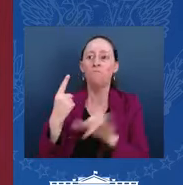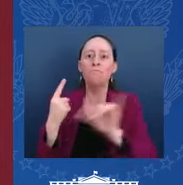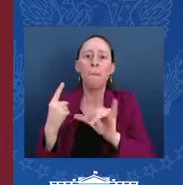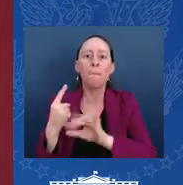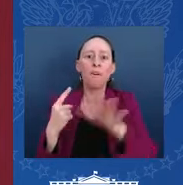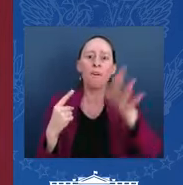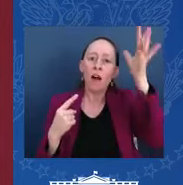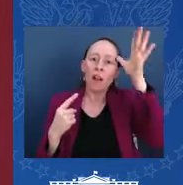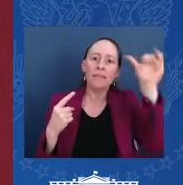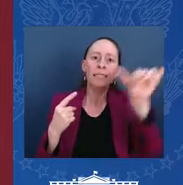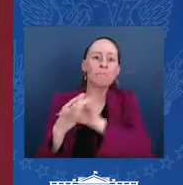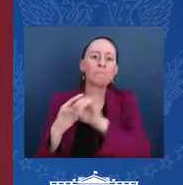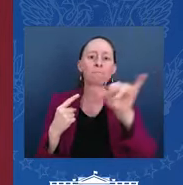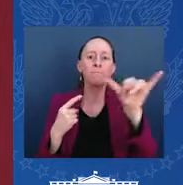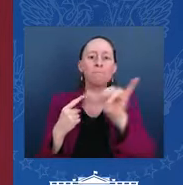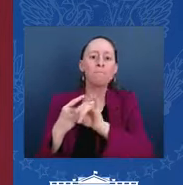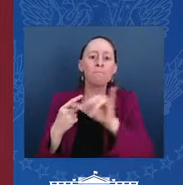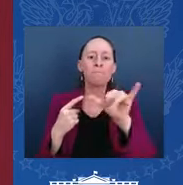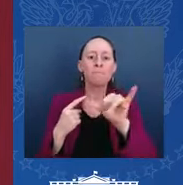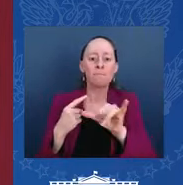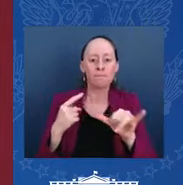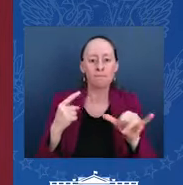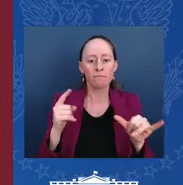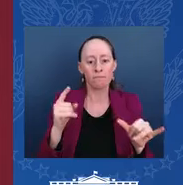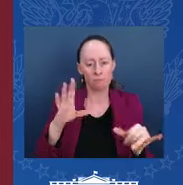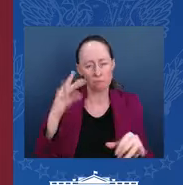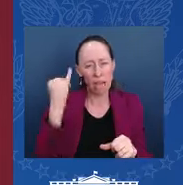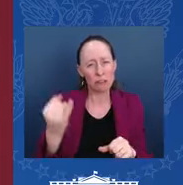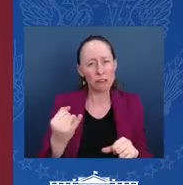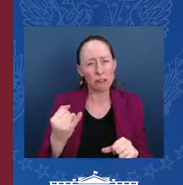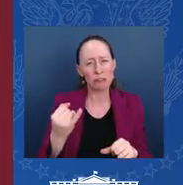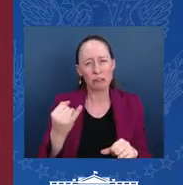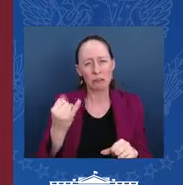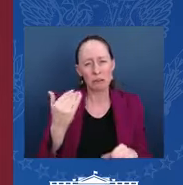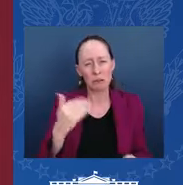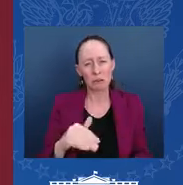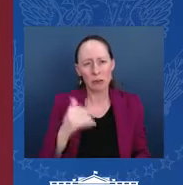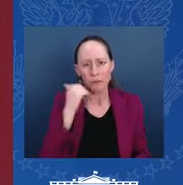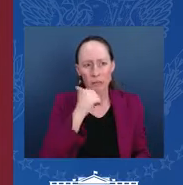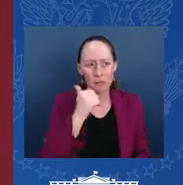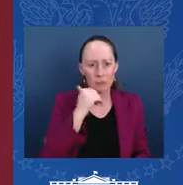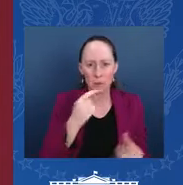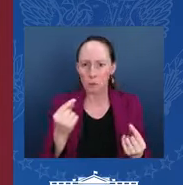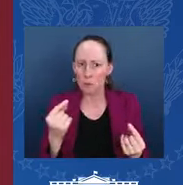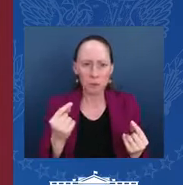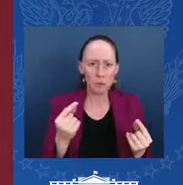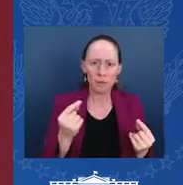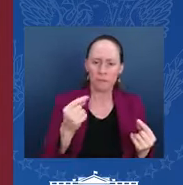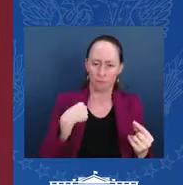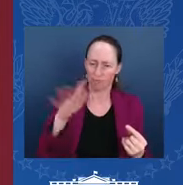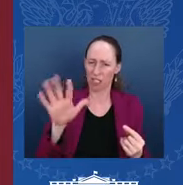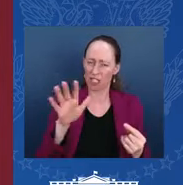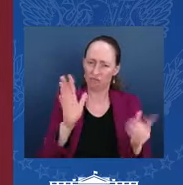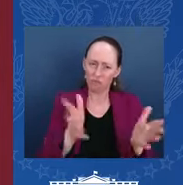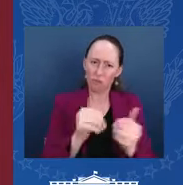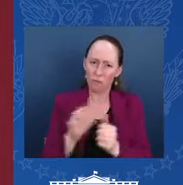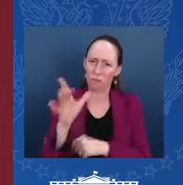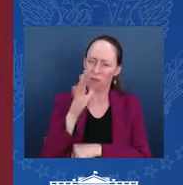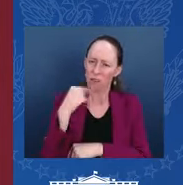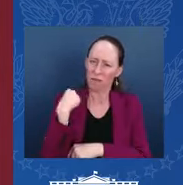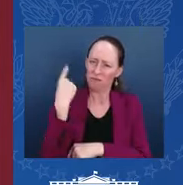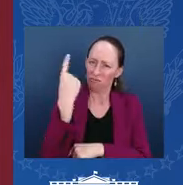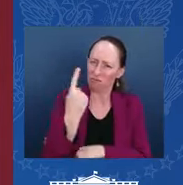like to look at your child. And I mean it sincerely. Think of this in personal terms. Imagine what it's like to look at your child who needs